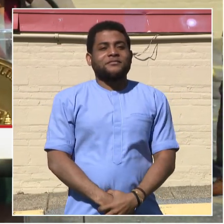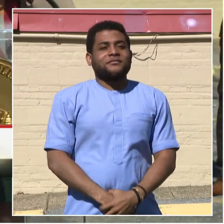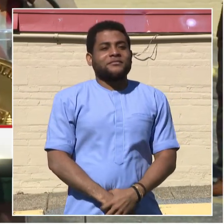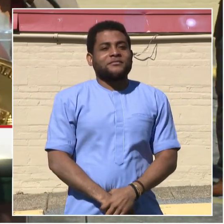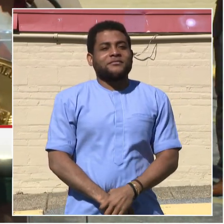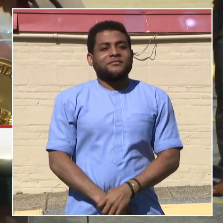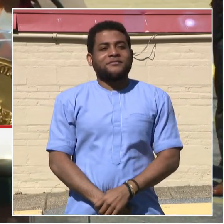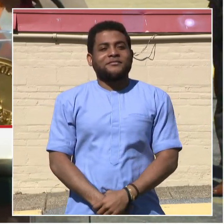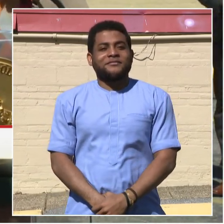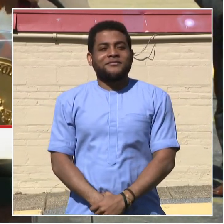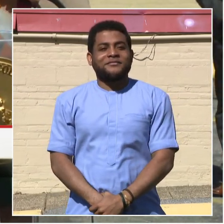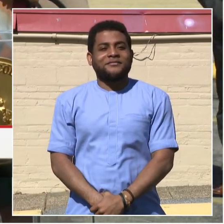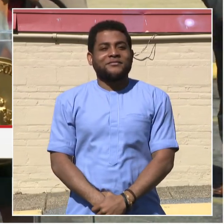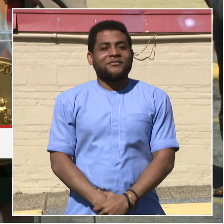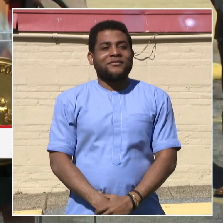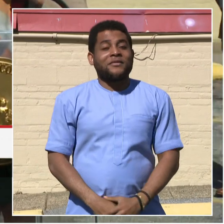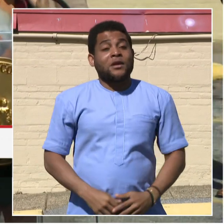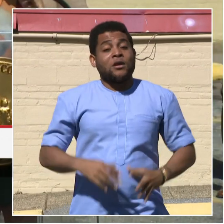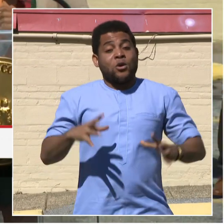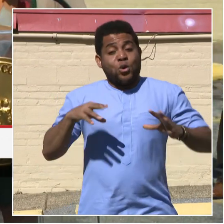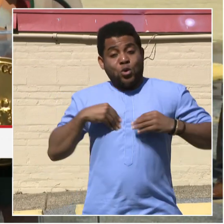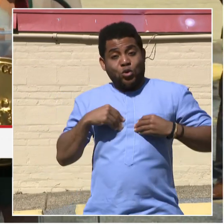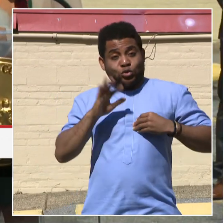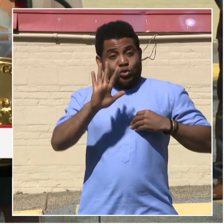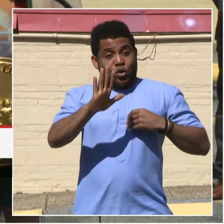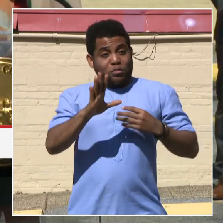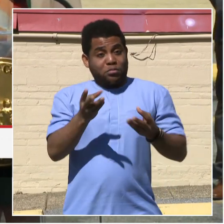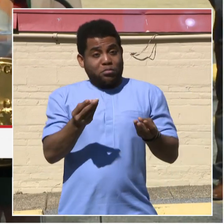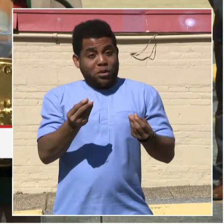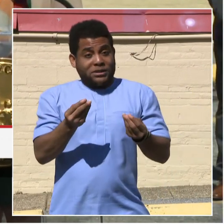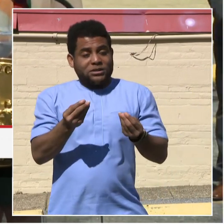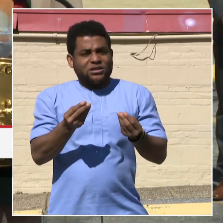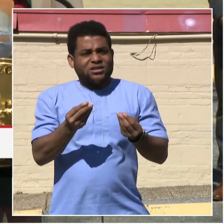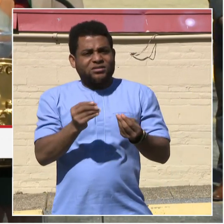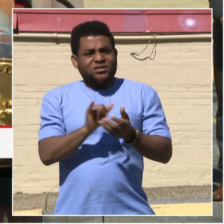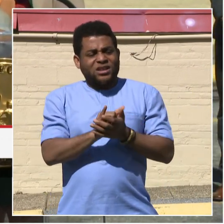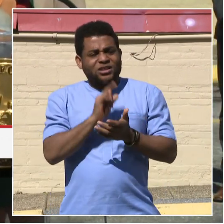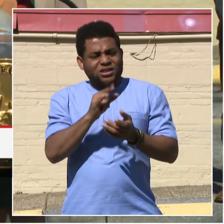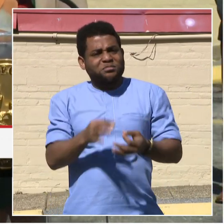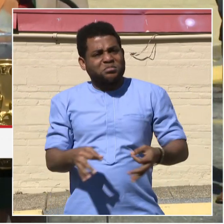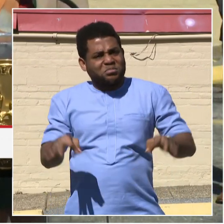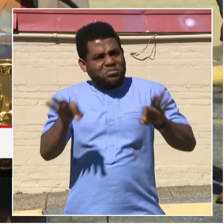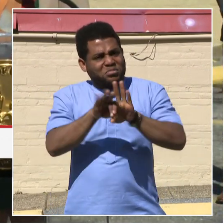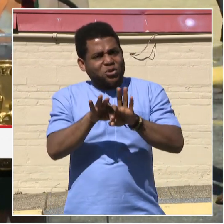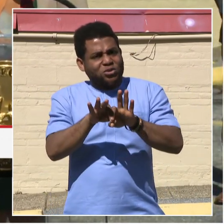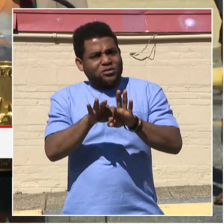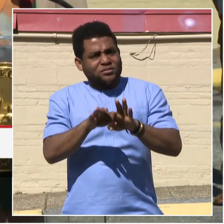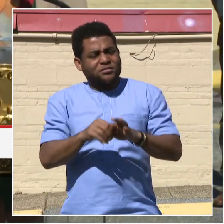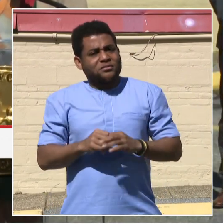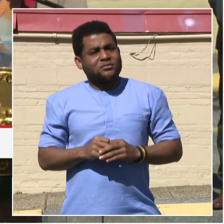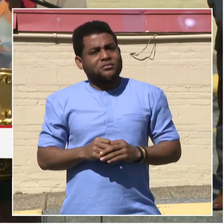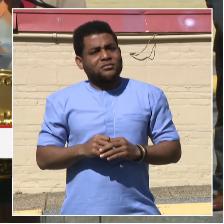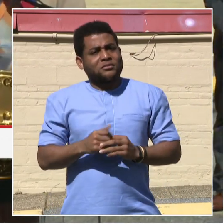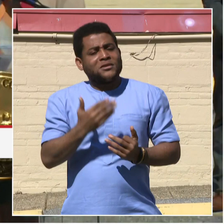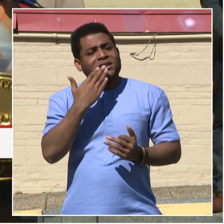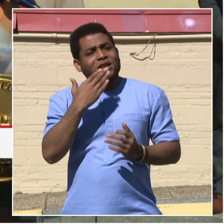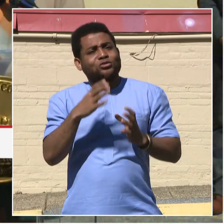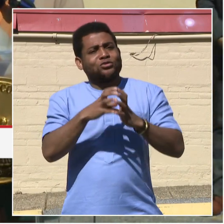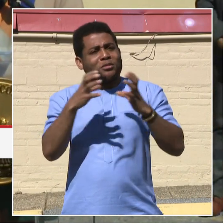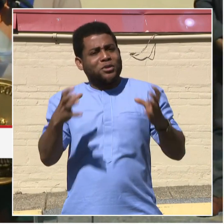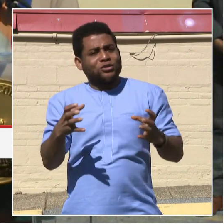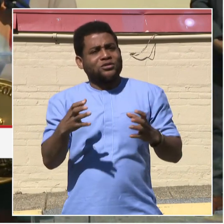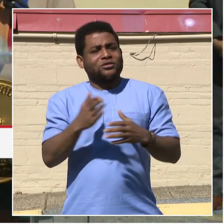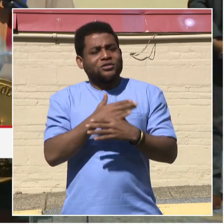Owning your property is the key. So thank you for sharing that with us, Stacey. And now I